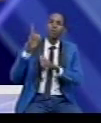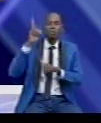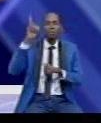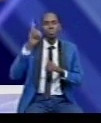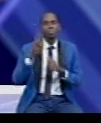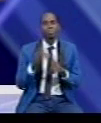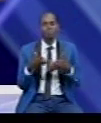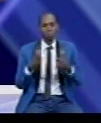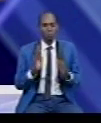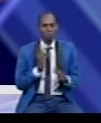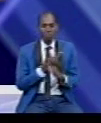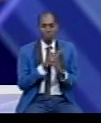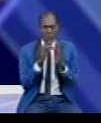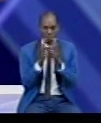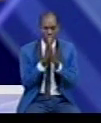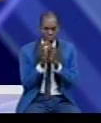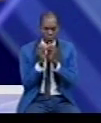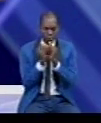Let's pray together.